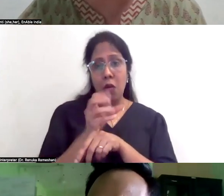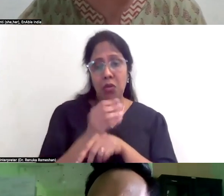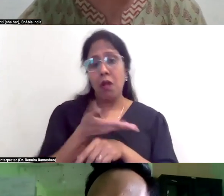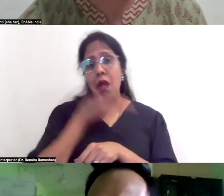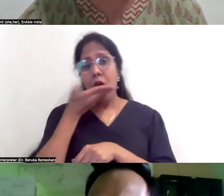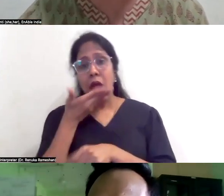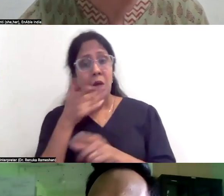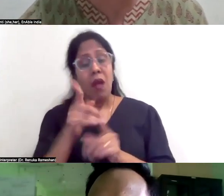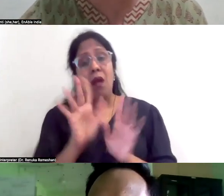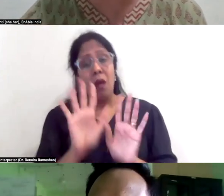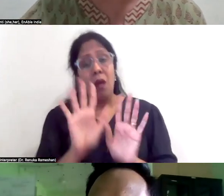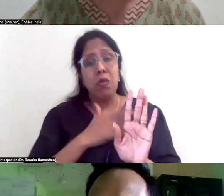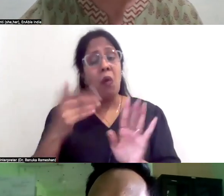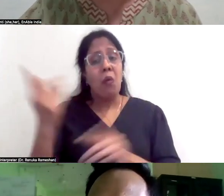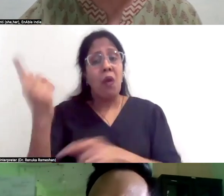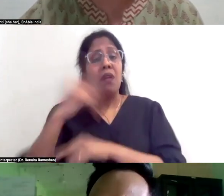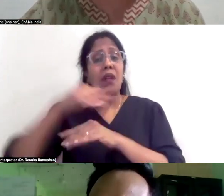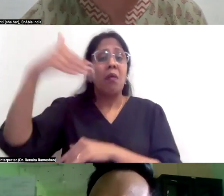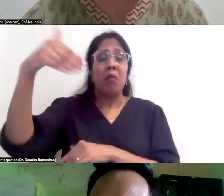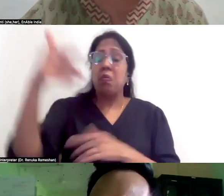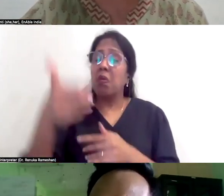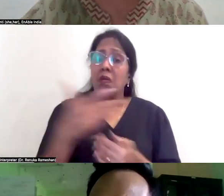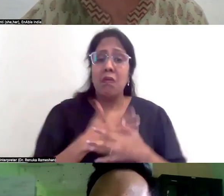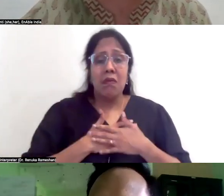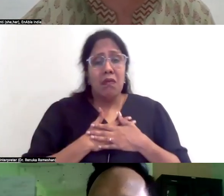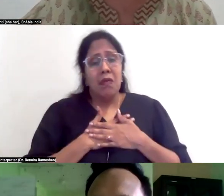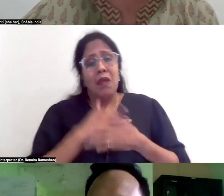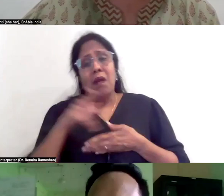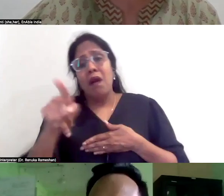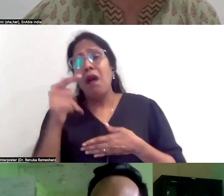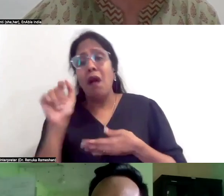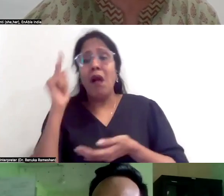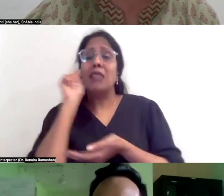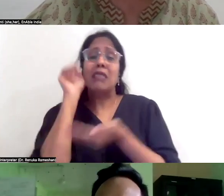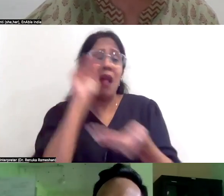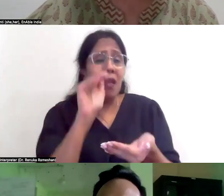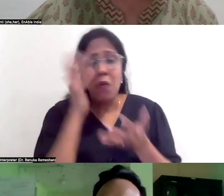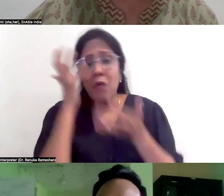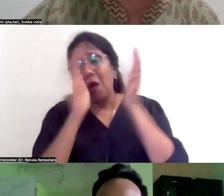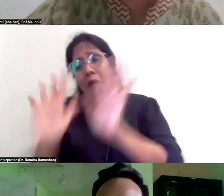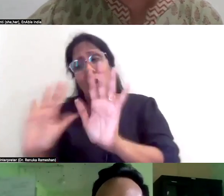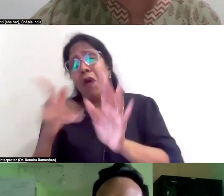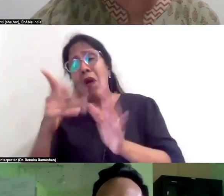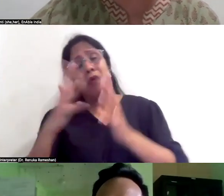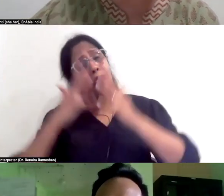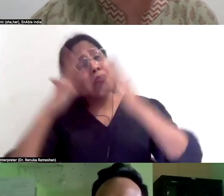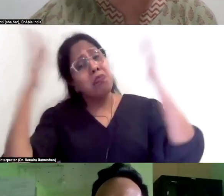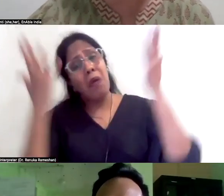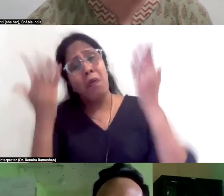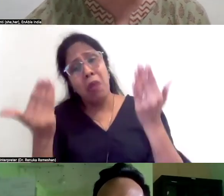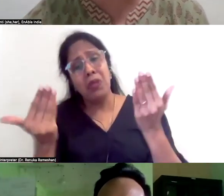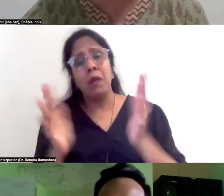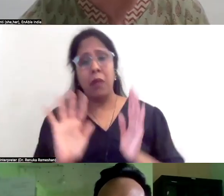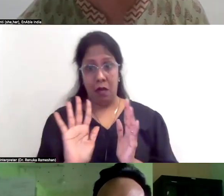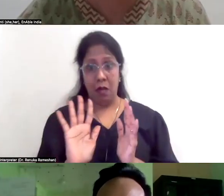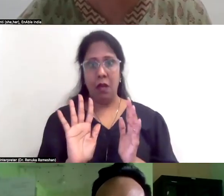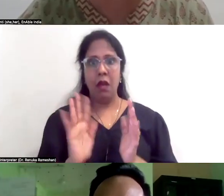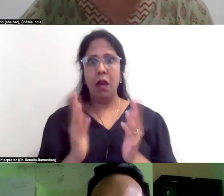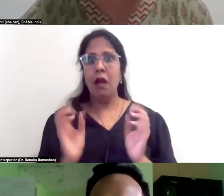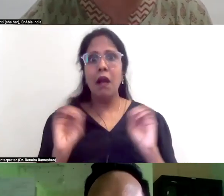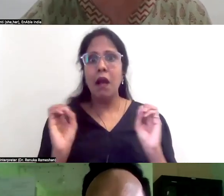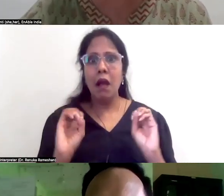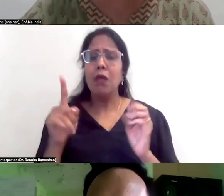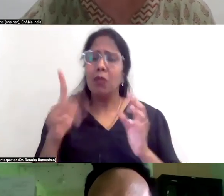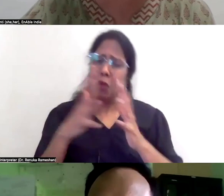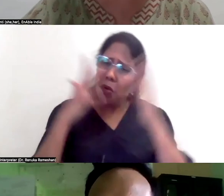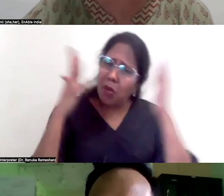one day, your child, don't worry, he will become great. Would that have helped you? Just, you're